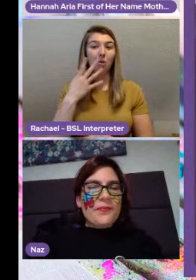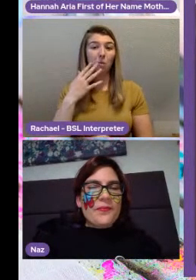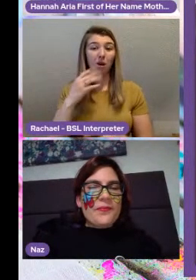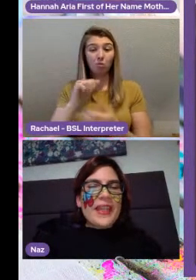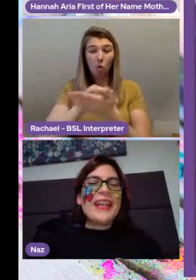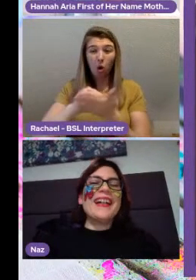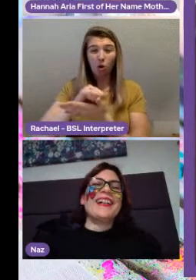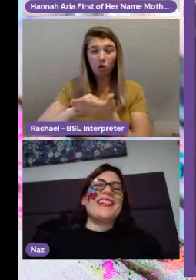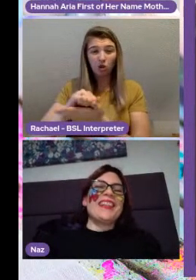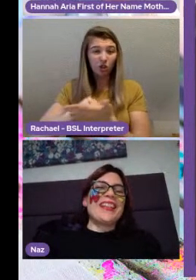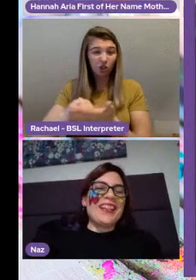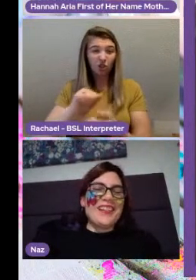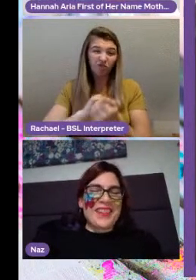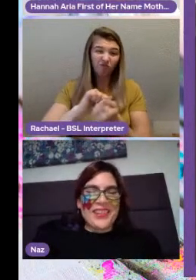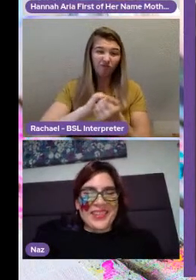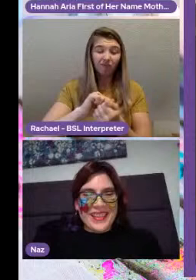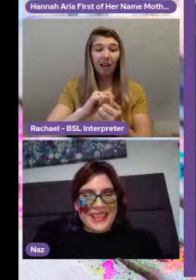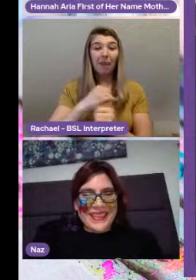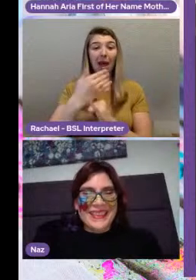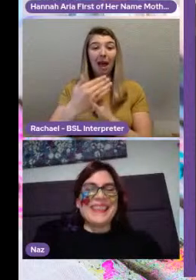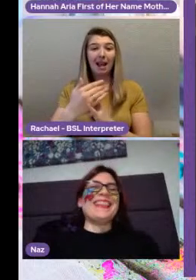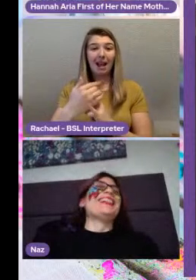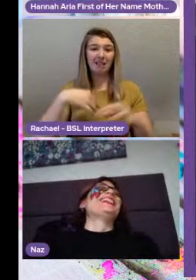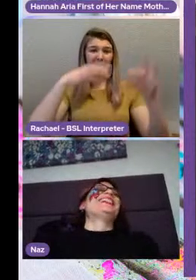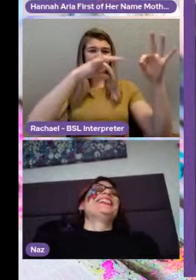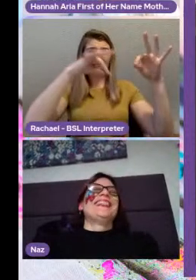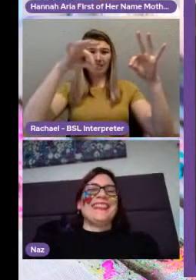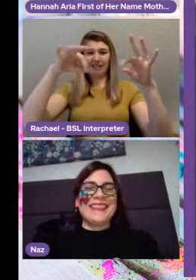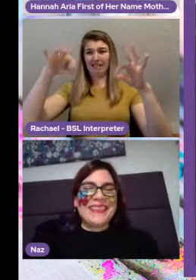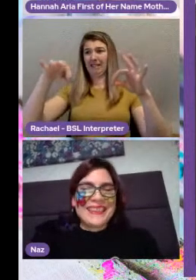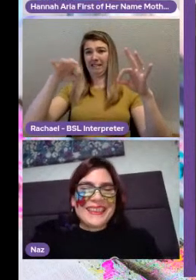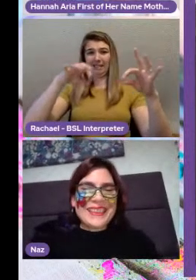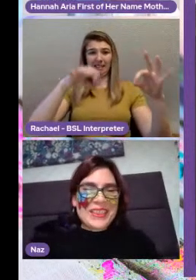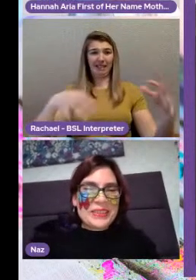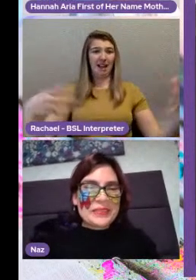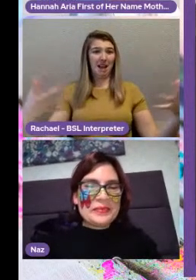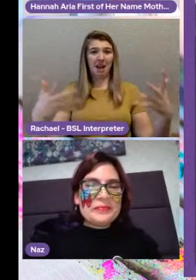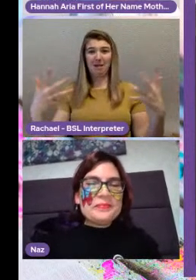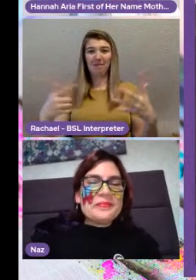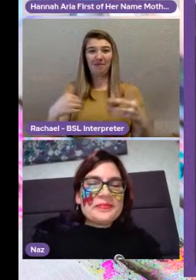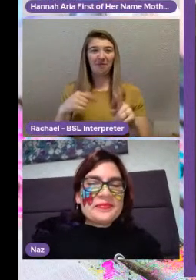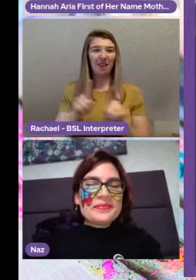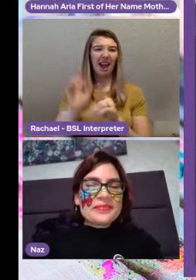bowl, and look, you can see I had them on the washing stand outside by my gate.